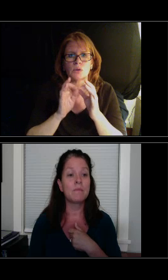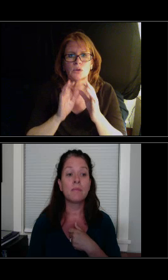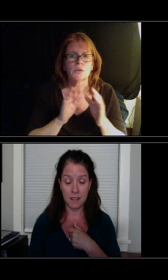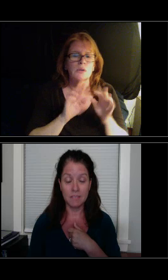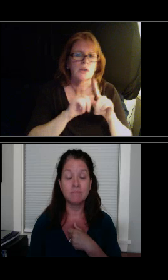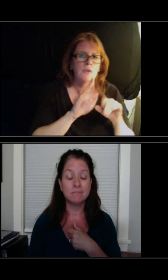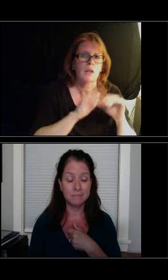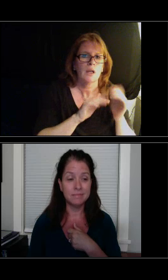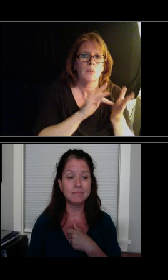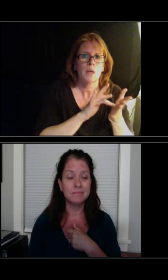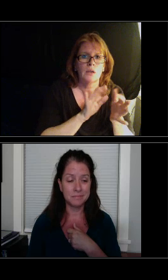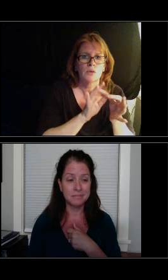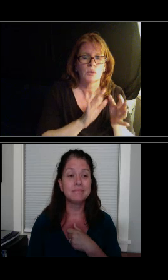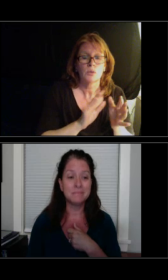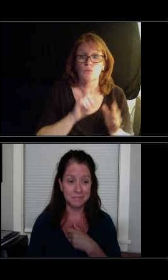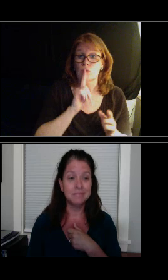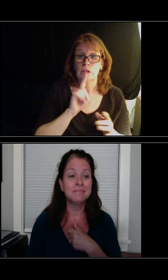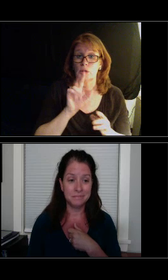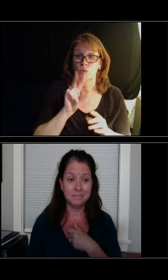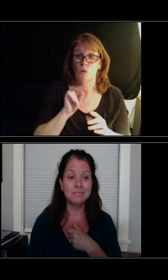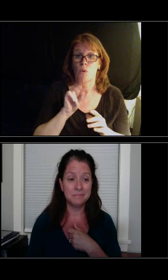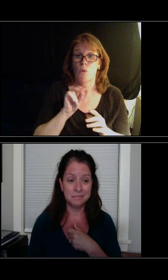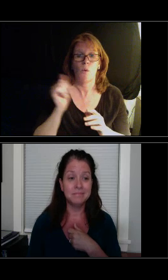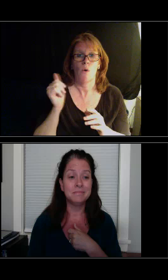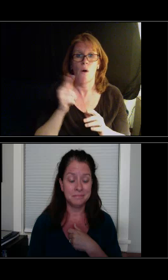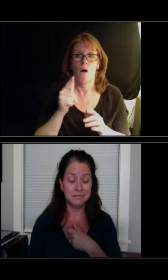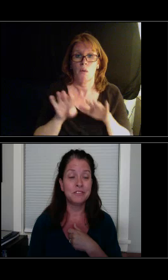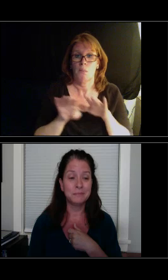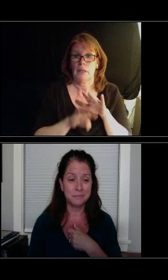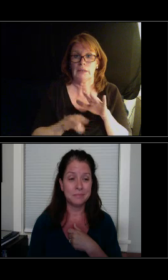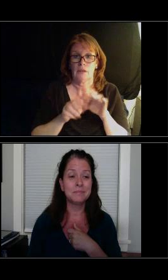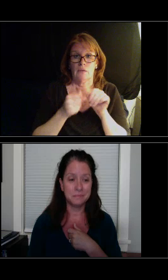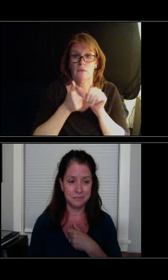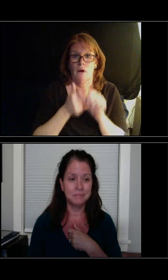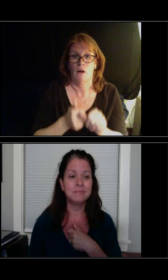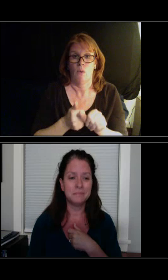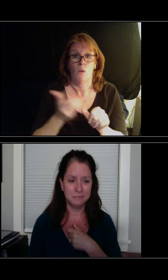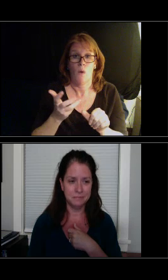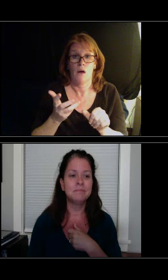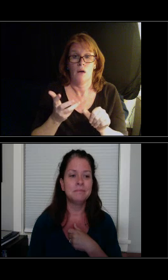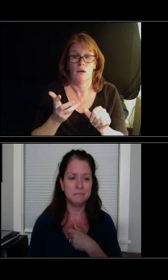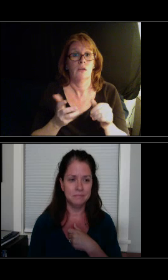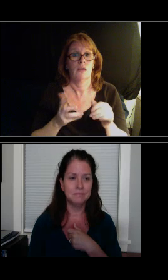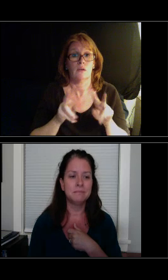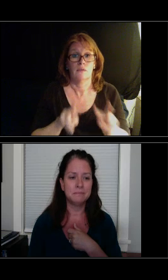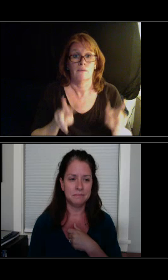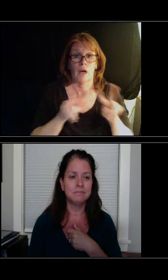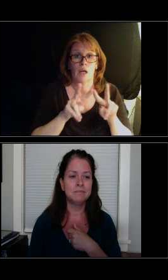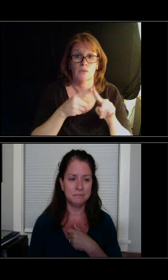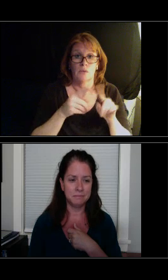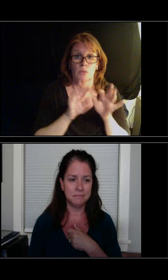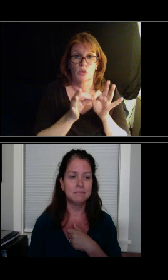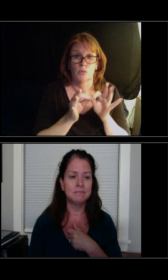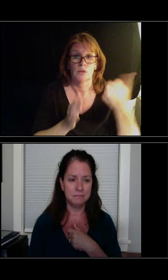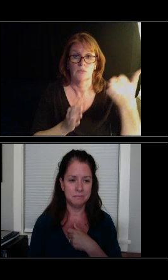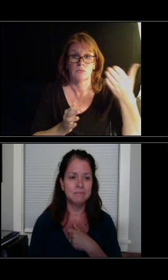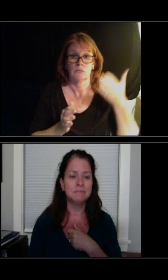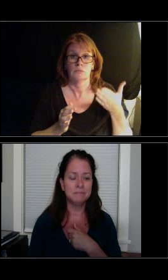for legal interpreting, educational interpreters, we have all these different classifications of interpreters, but we all